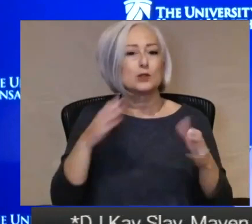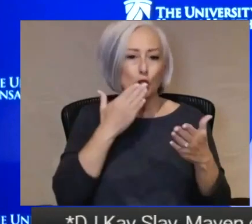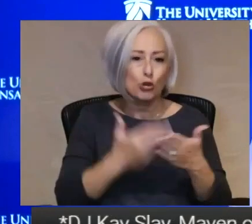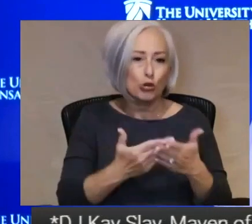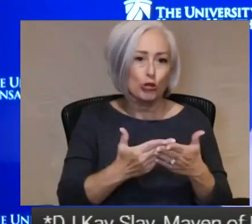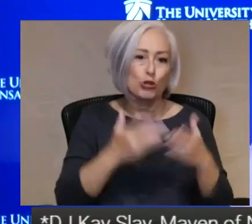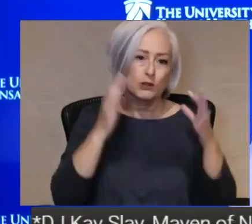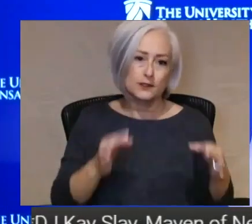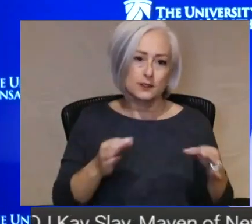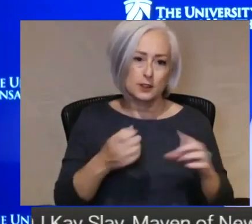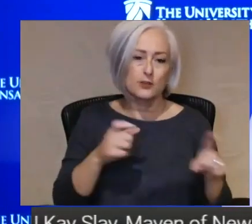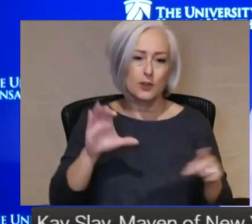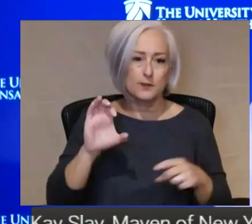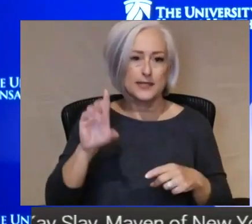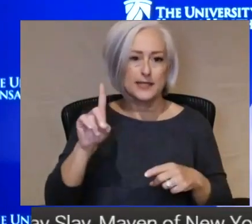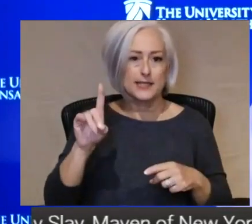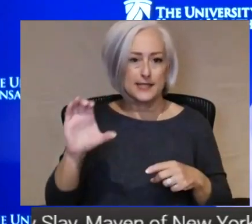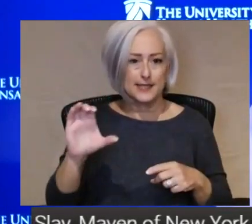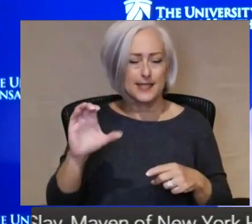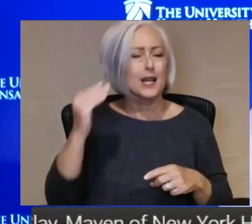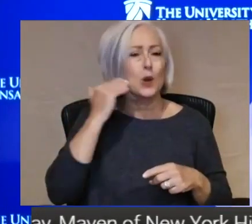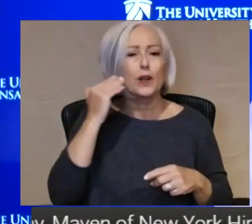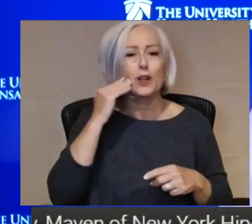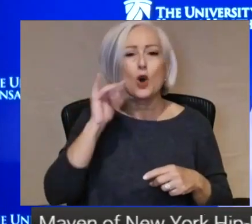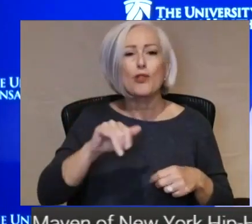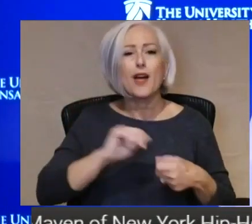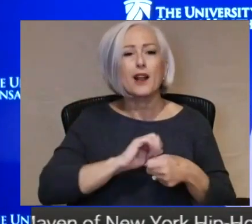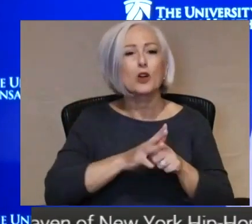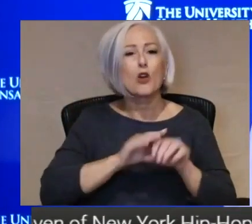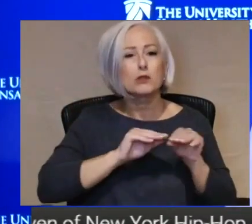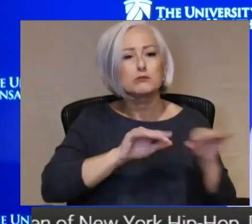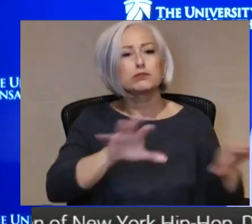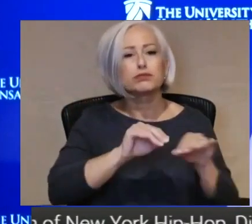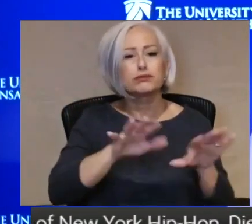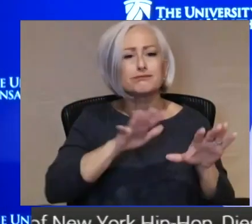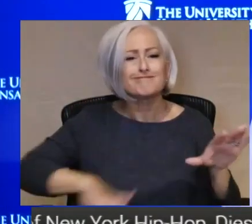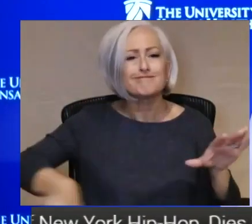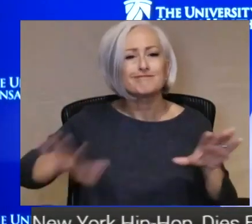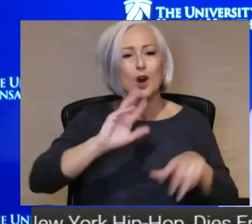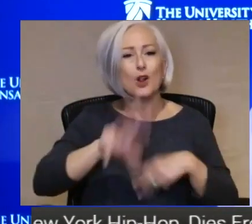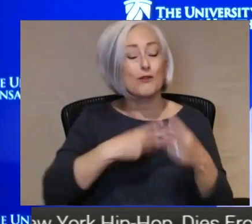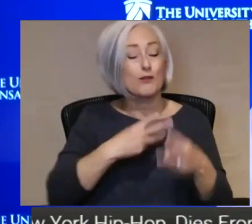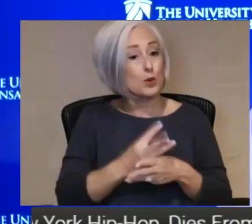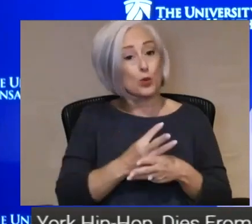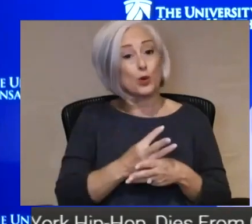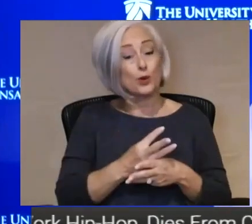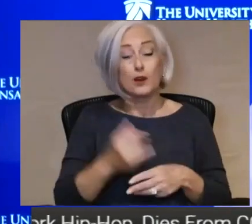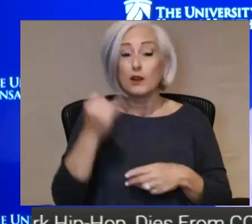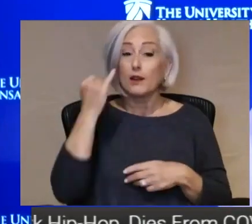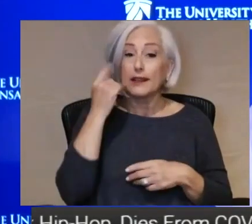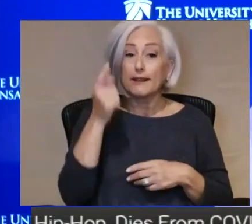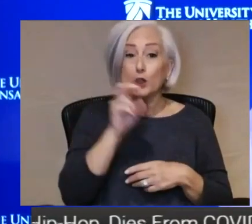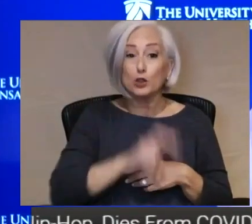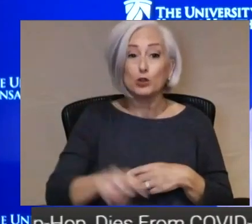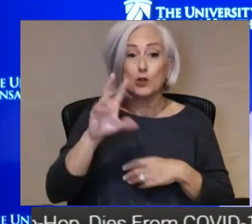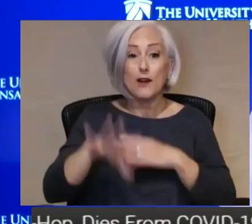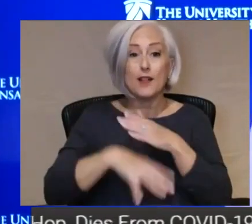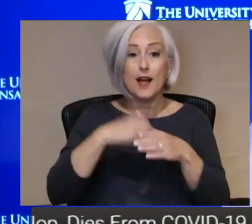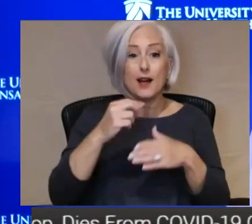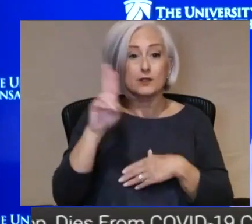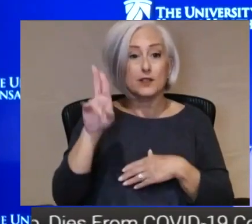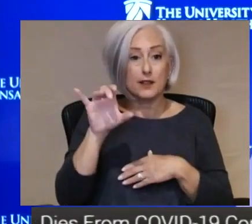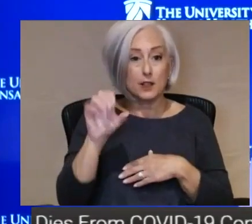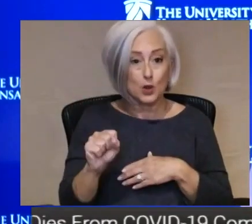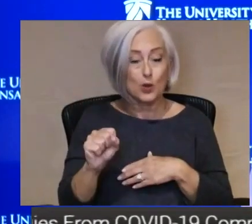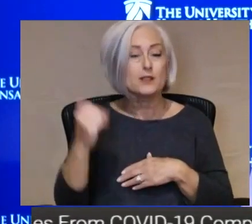virus, and that if you are traveling, especially out of the country, you know, just understand that that circulation is there, that virus is there, you are still